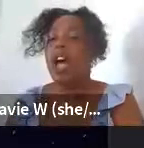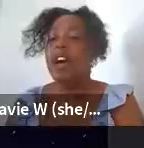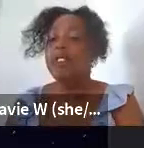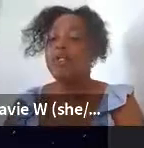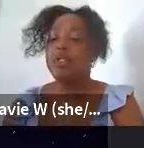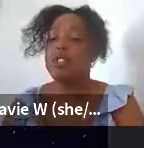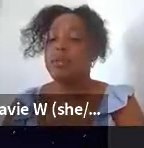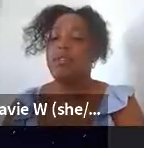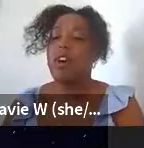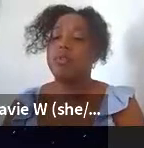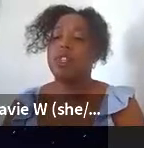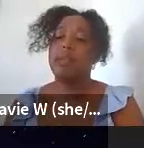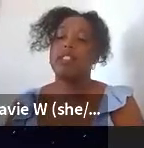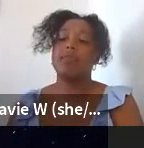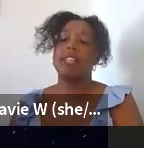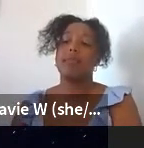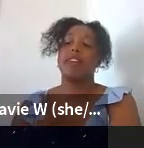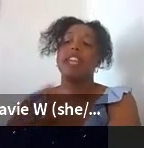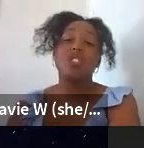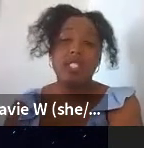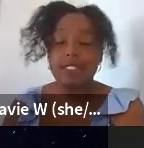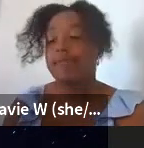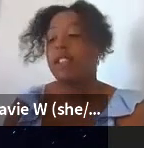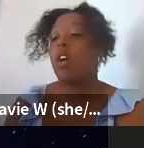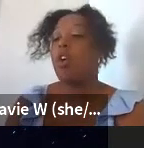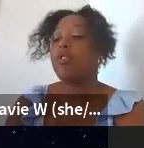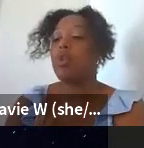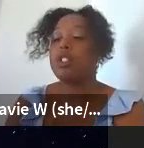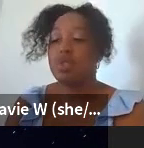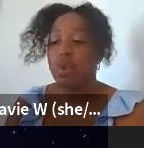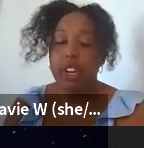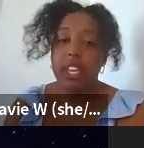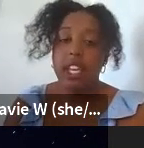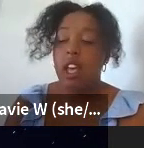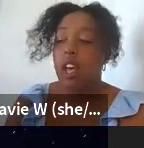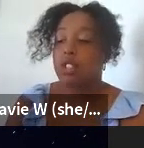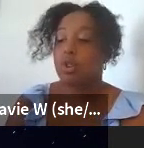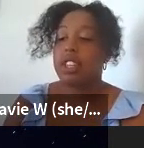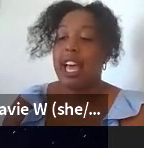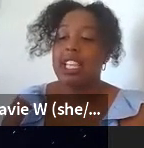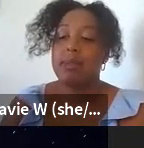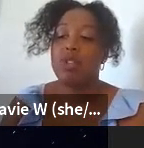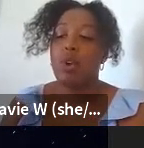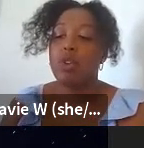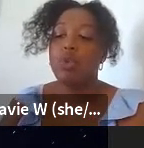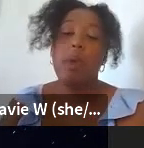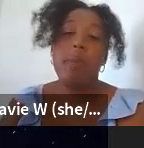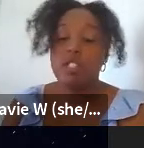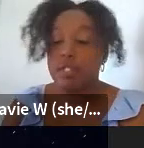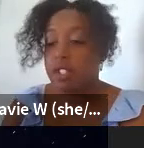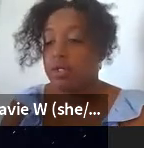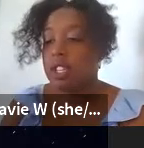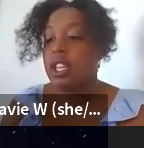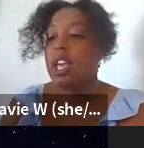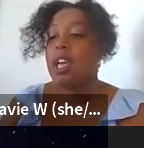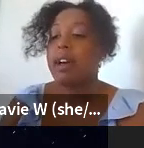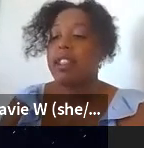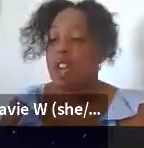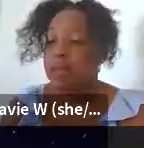So Afrofuturism involves reclaiming some type of agency over one story, a story that has been told throughout much of